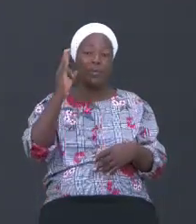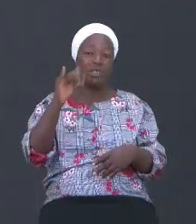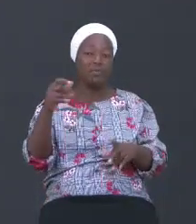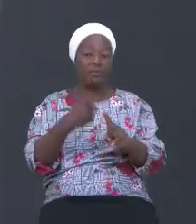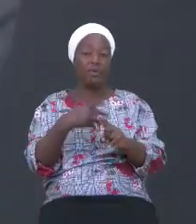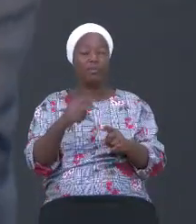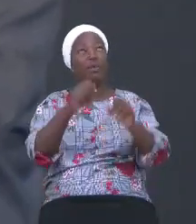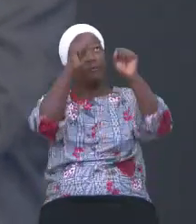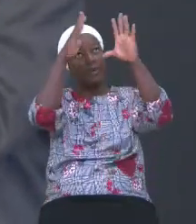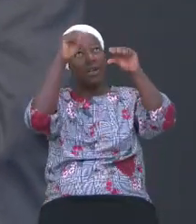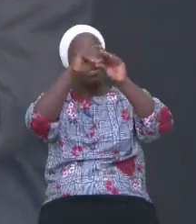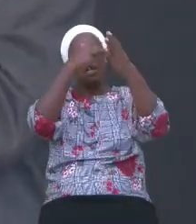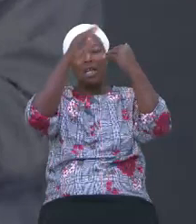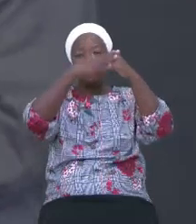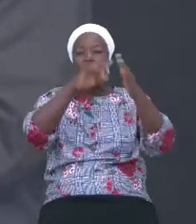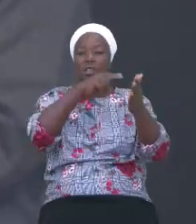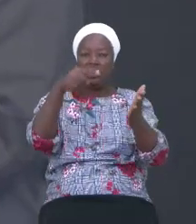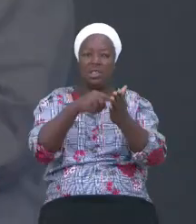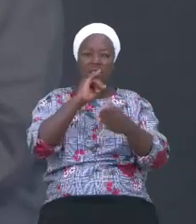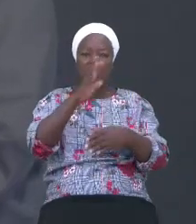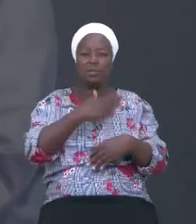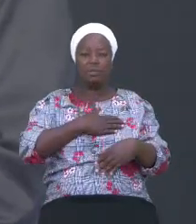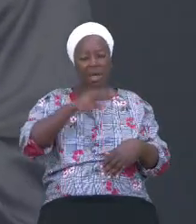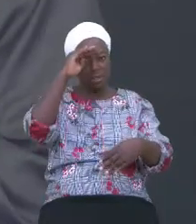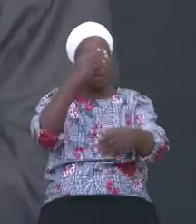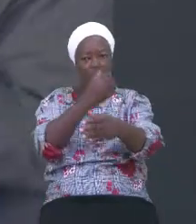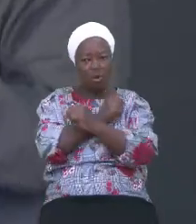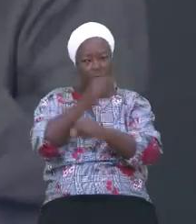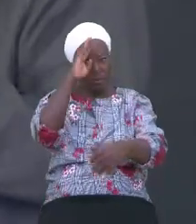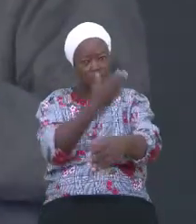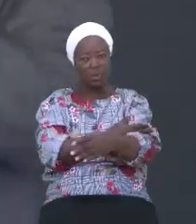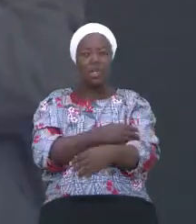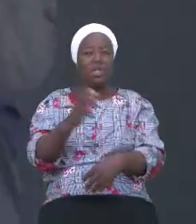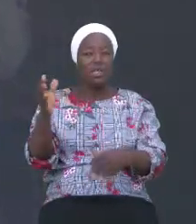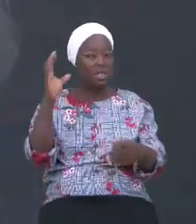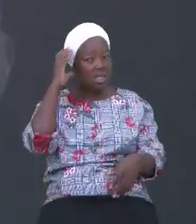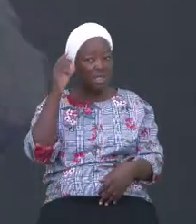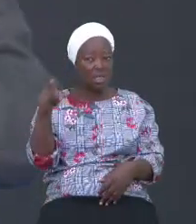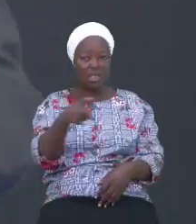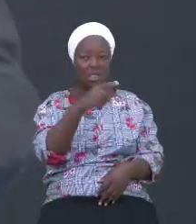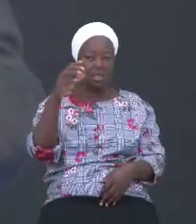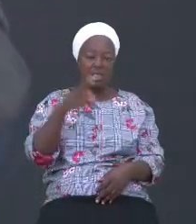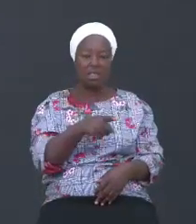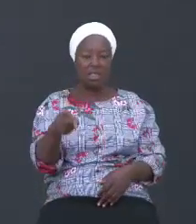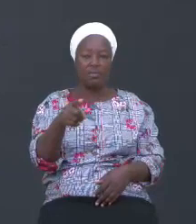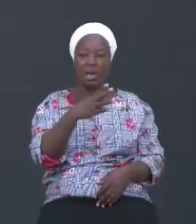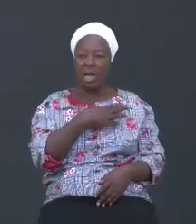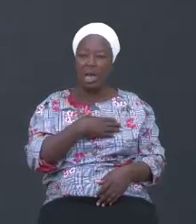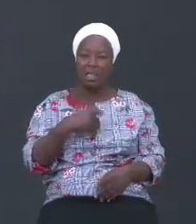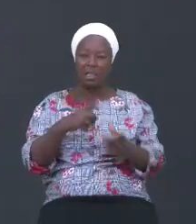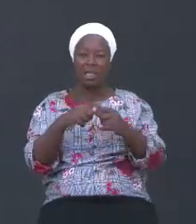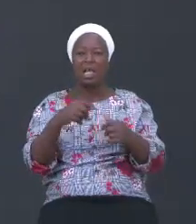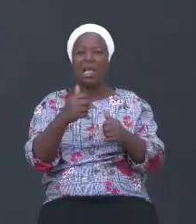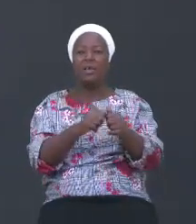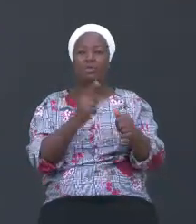heaven. This is my beloved Son, hear ye him. And God said, all